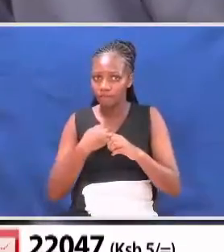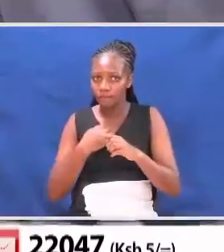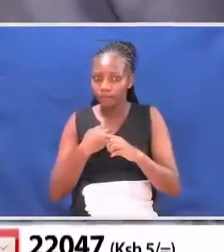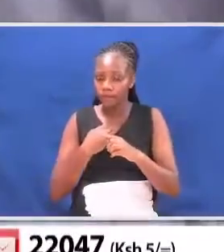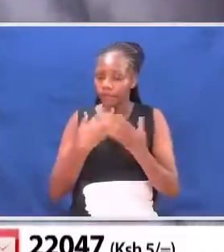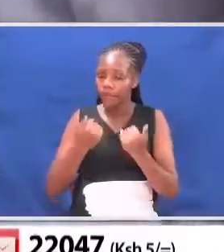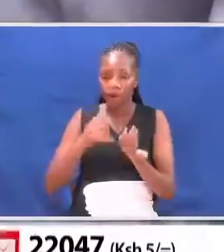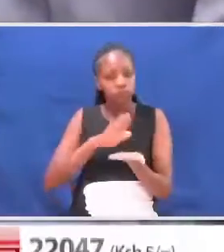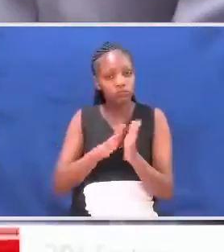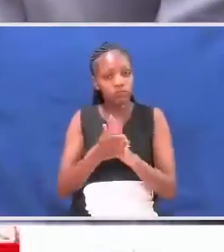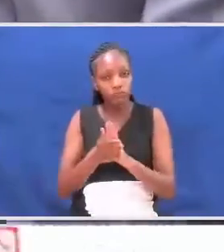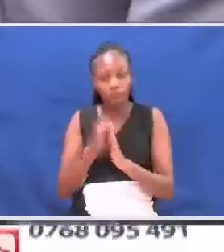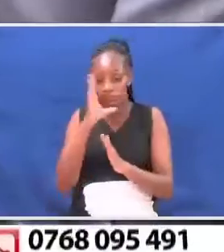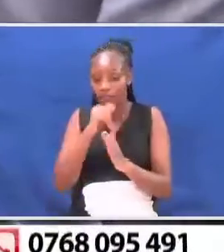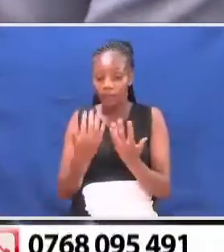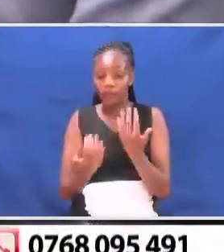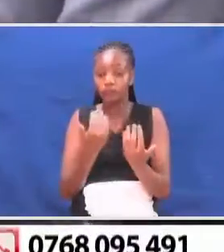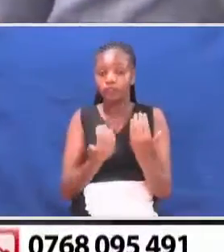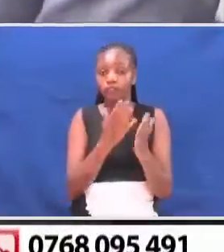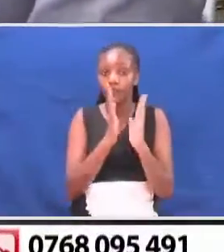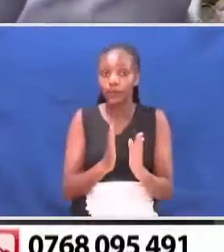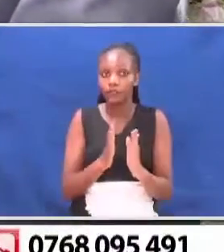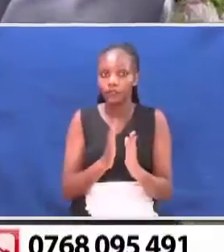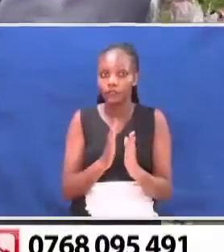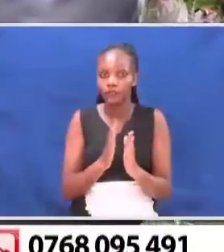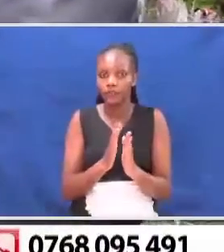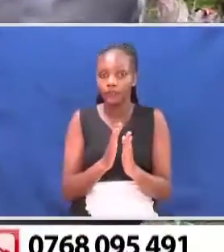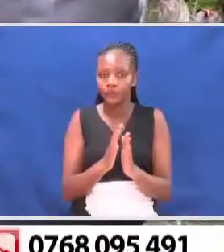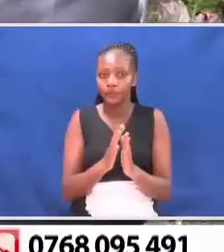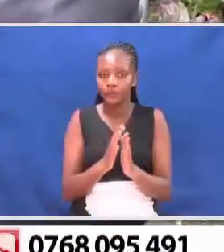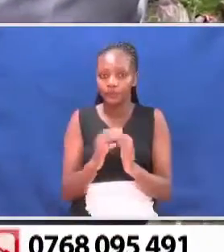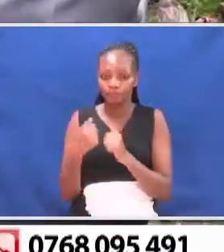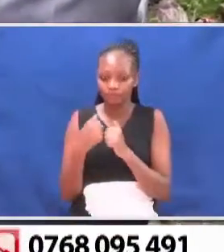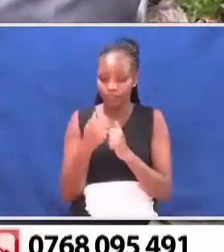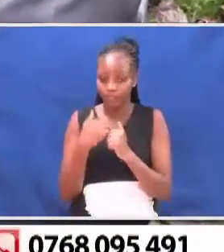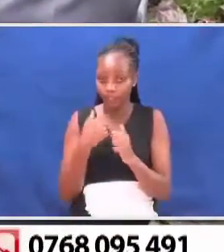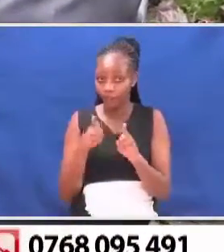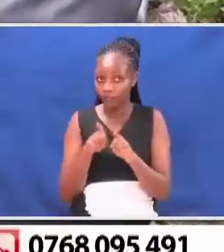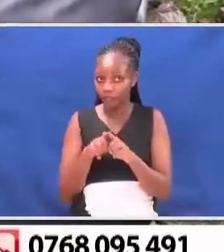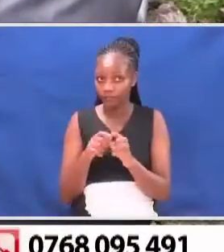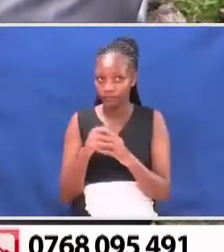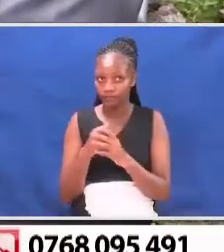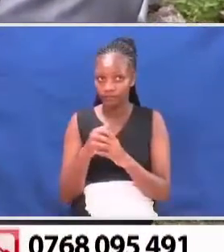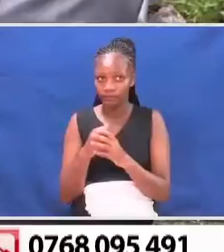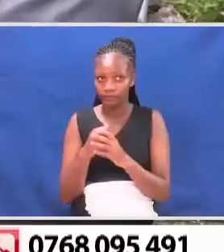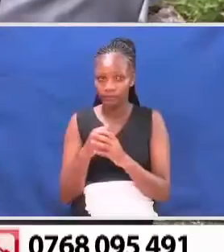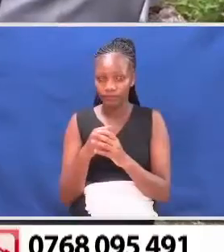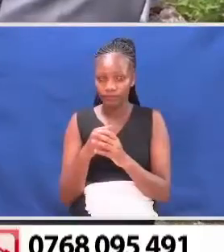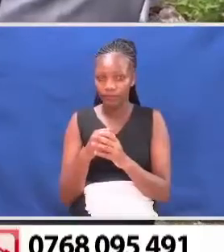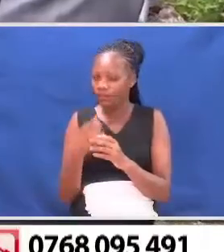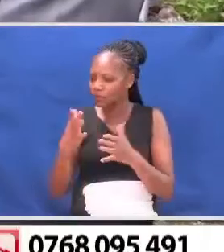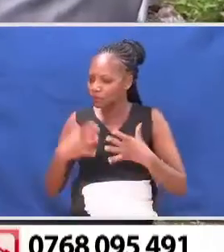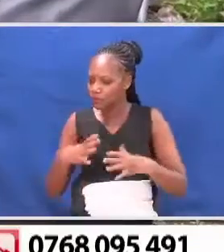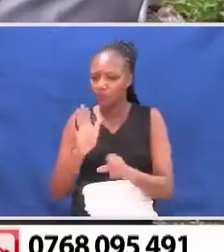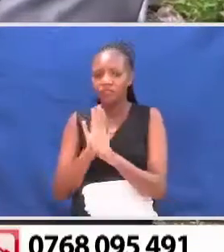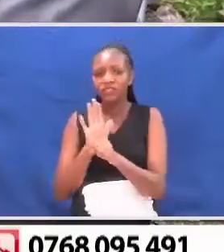chef in Mathare with an events-packed calendar, has not been a smooth ride. Wow, how do you think those people are? Ni wengi.